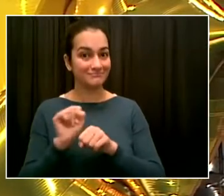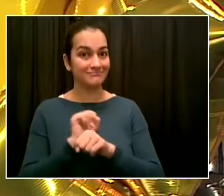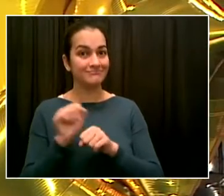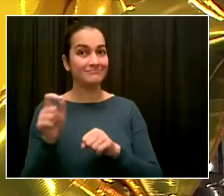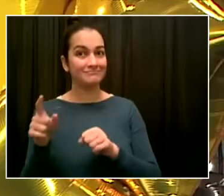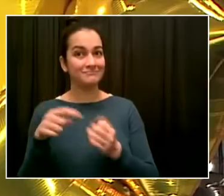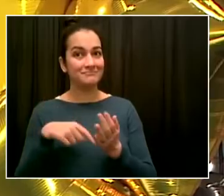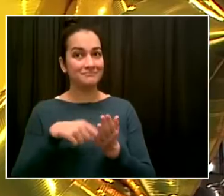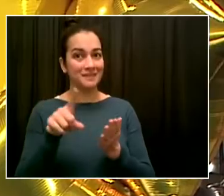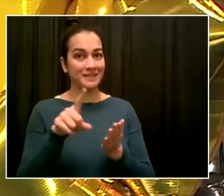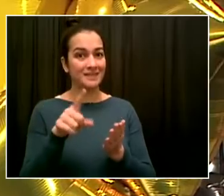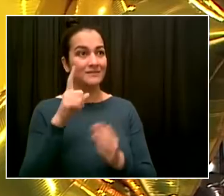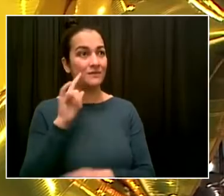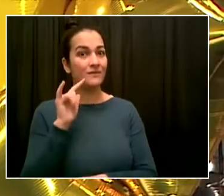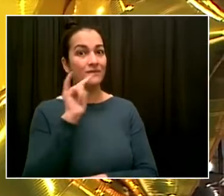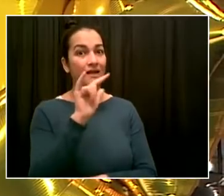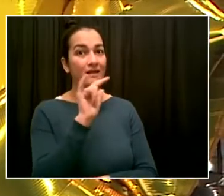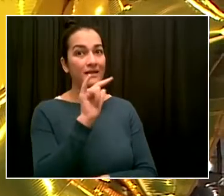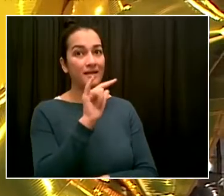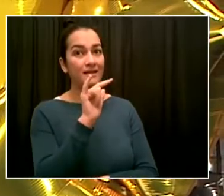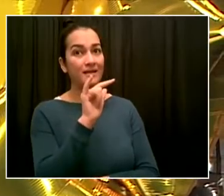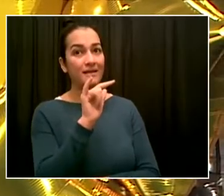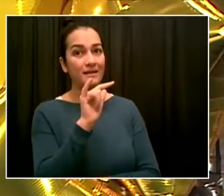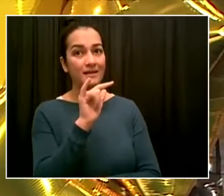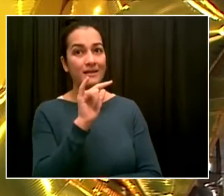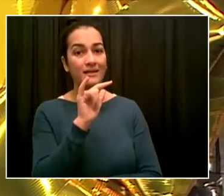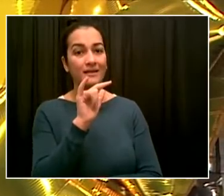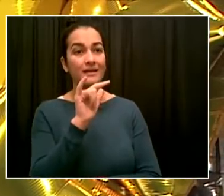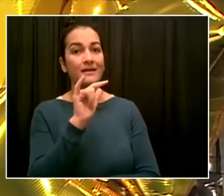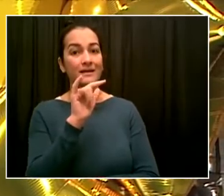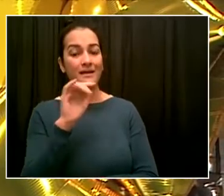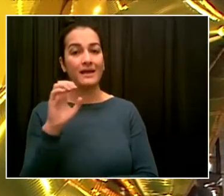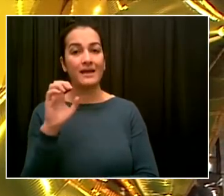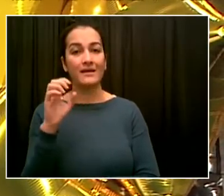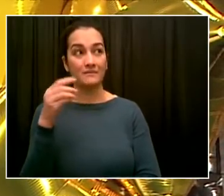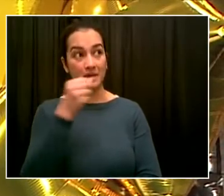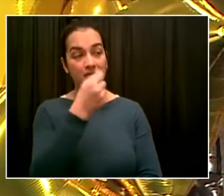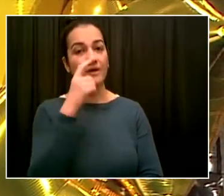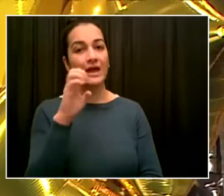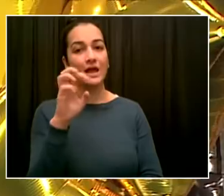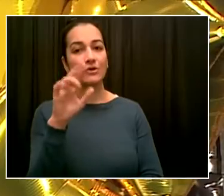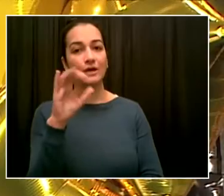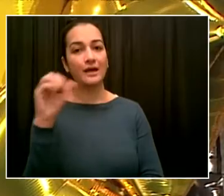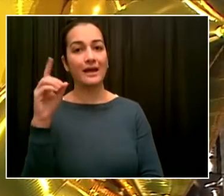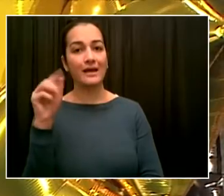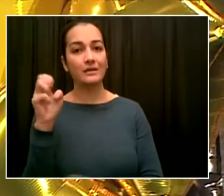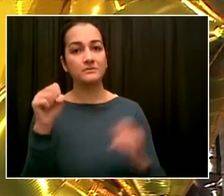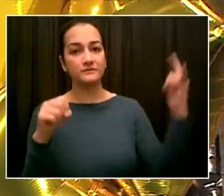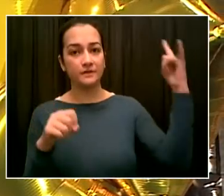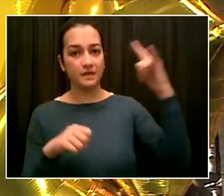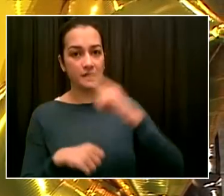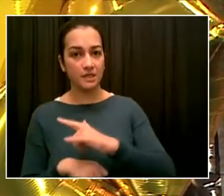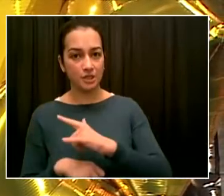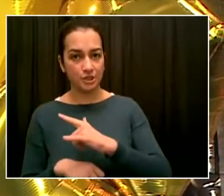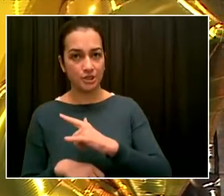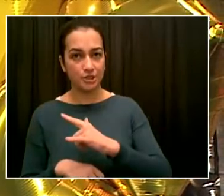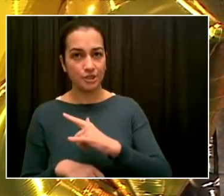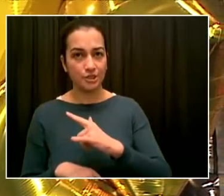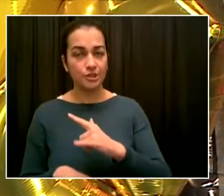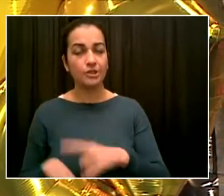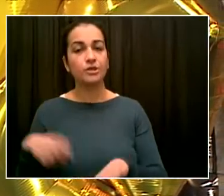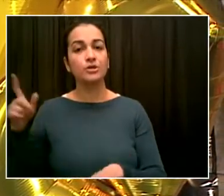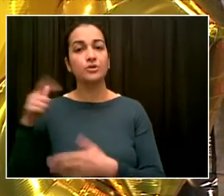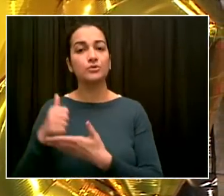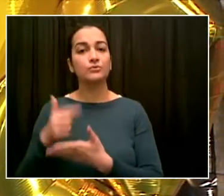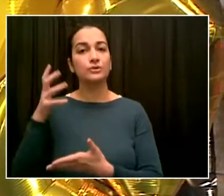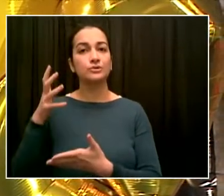statement or offer any proof that he actually paid for this flight to Somos on Brock Pierce's private jet? How should that